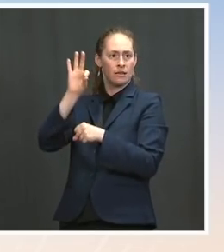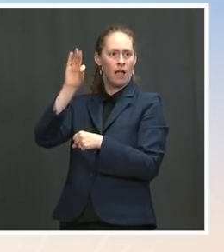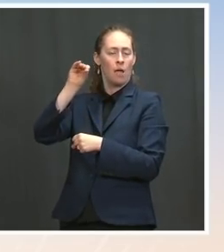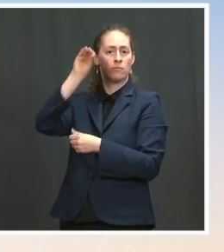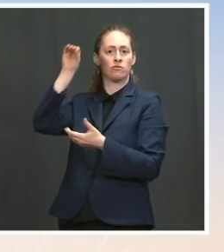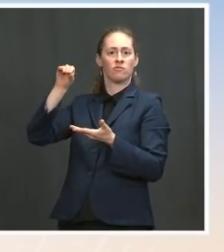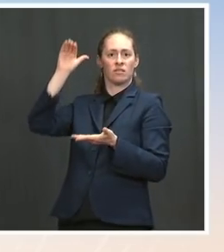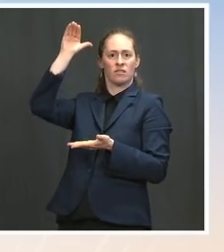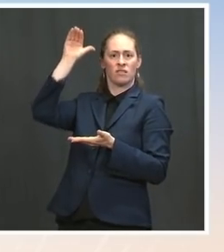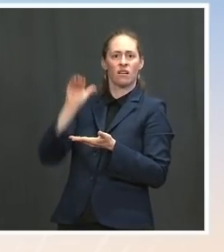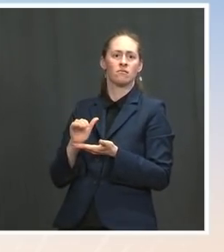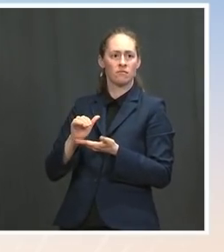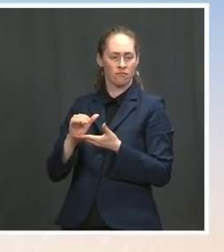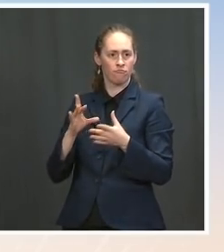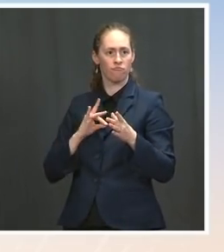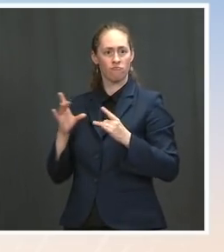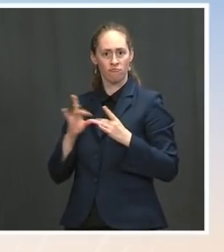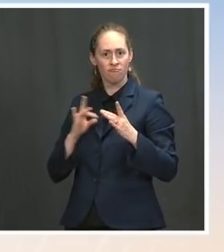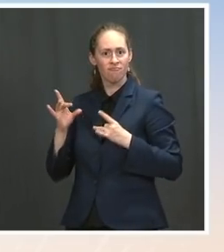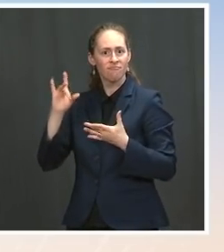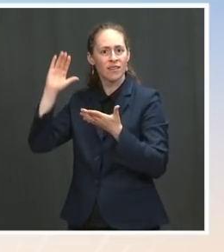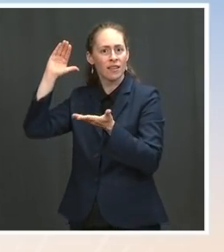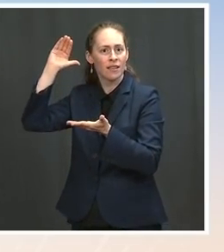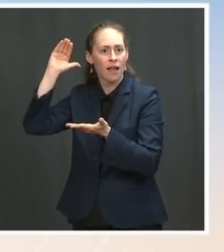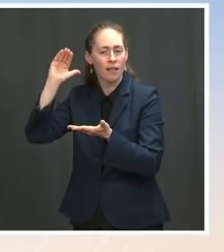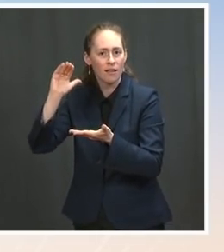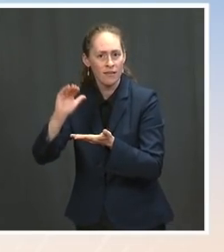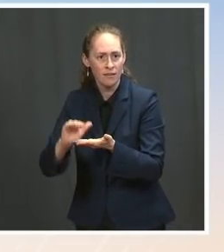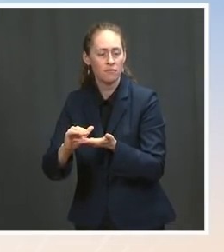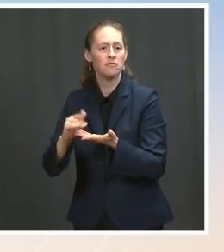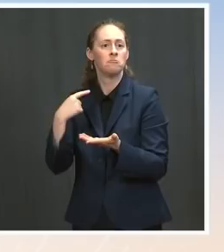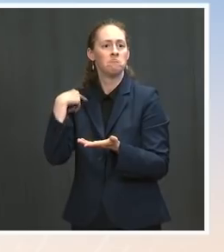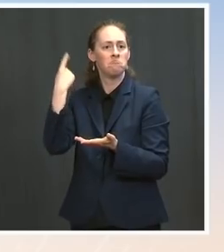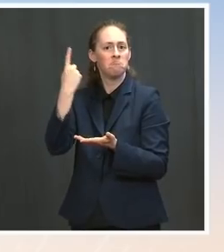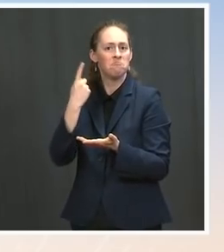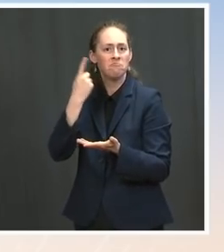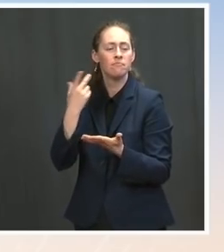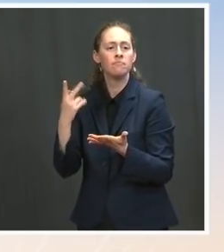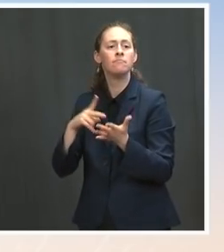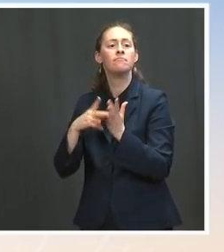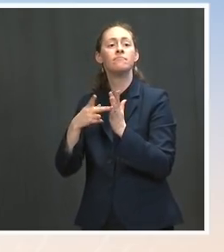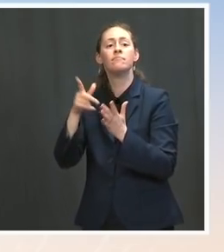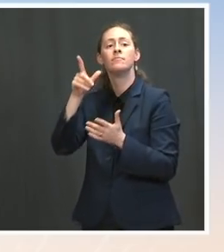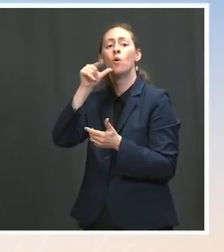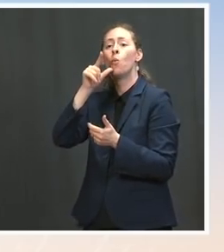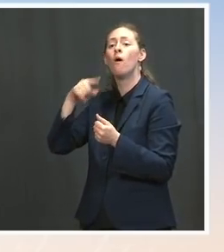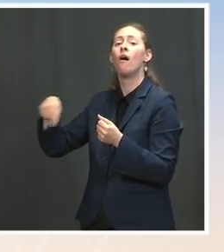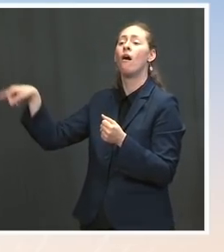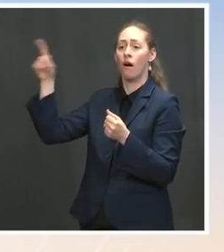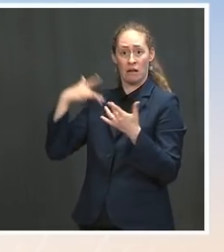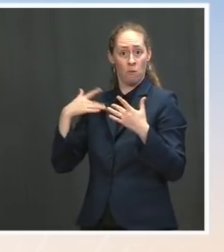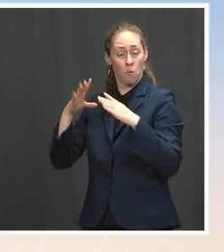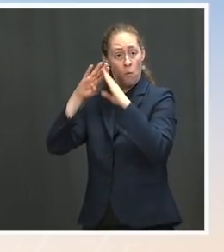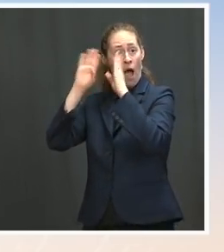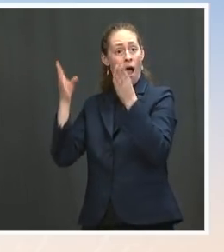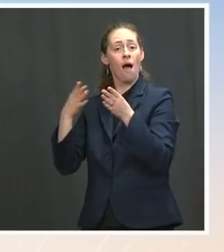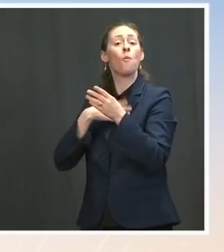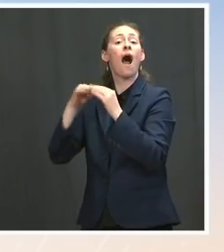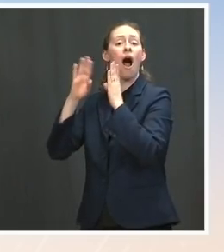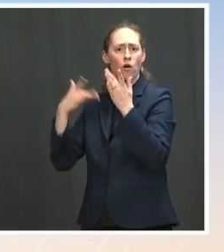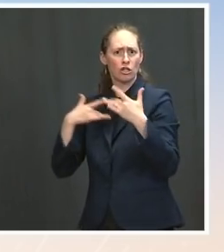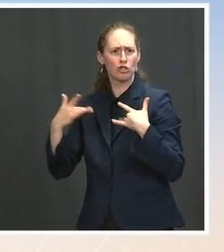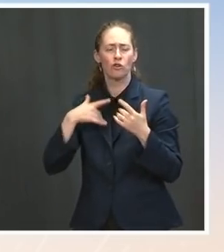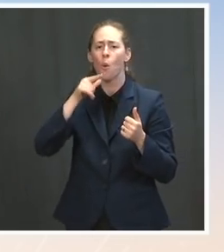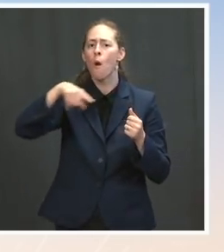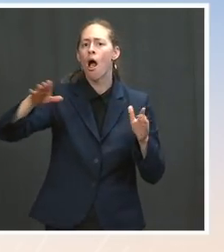that these holdouts will actually be more reluctant to get vaccinated because they won't be as worried that they themselves will get sick?